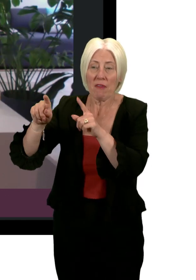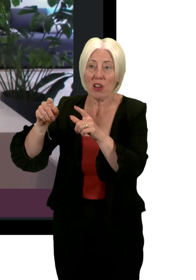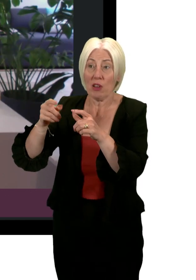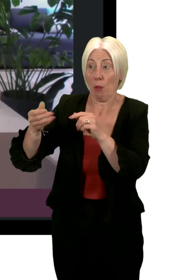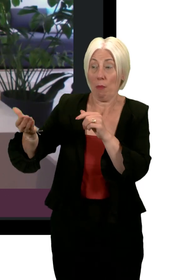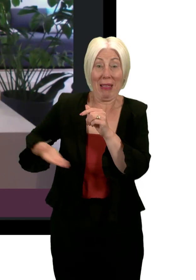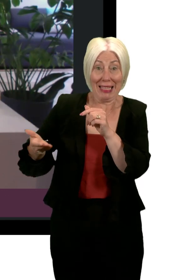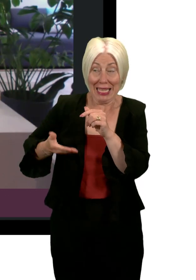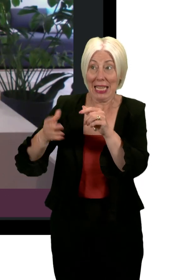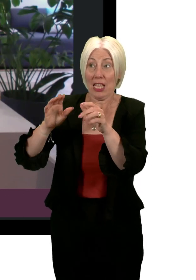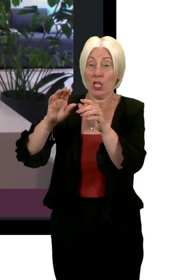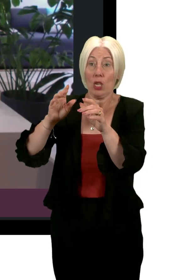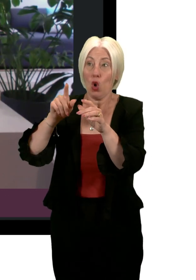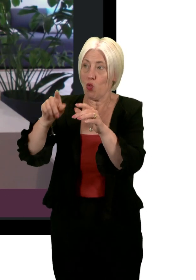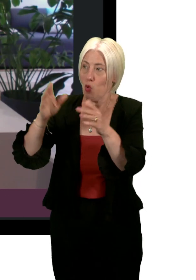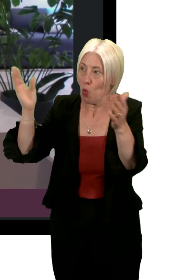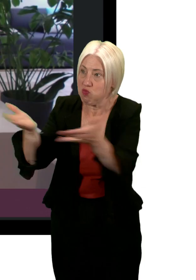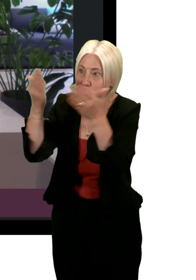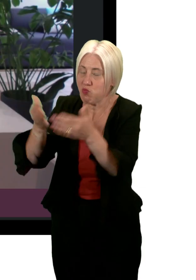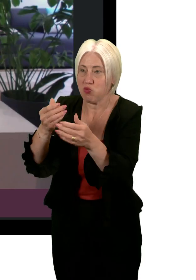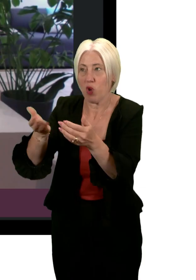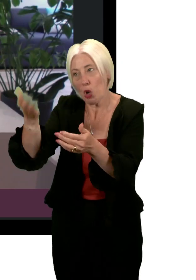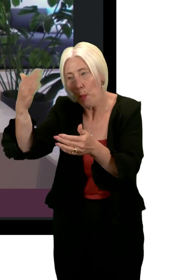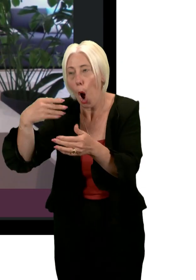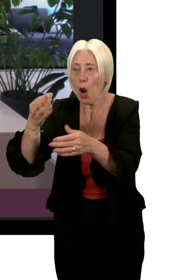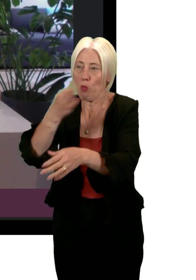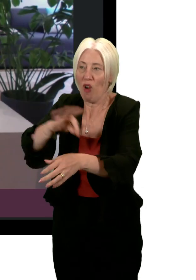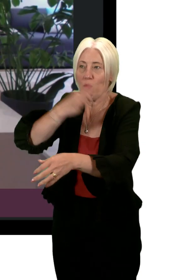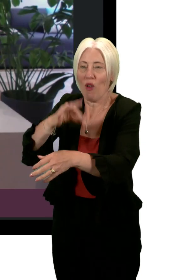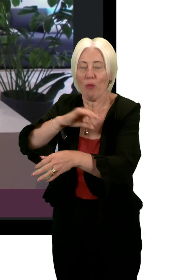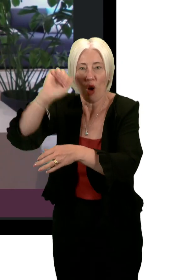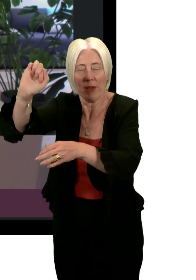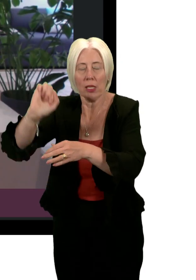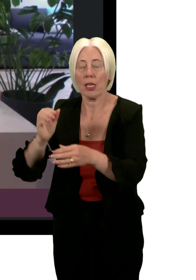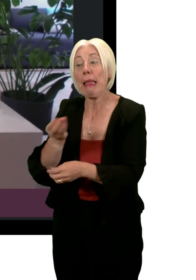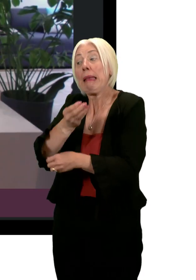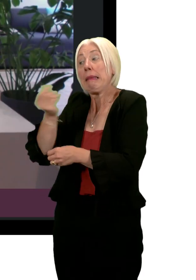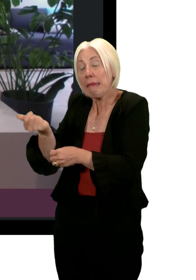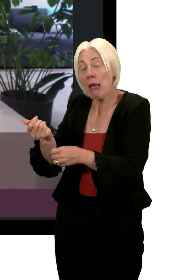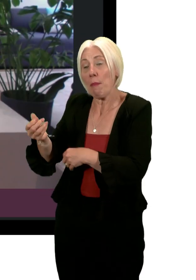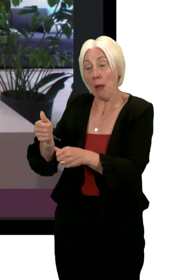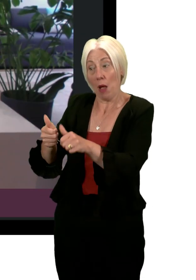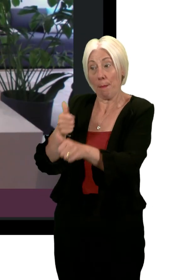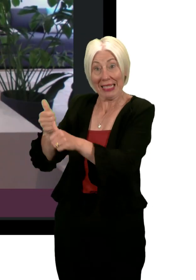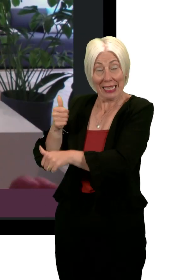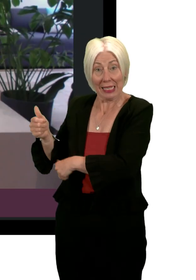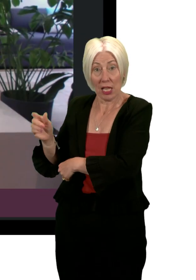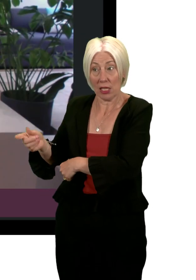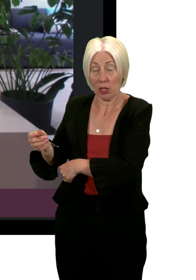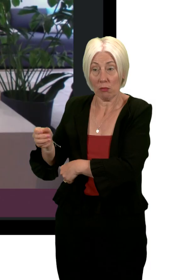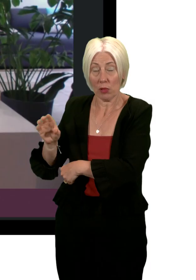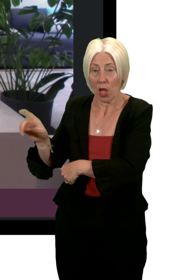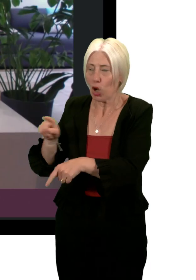ones driving this profit at all costs mentality. Some of the companies are trying within those confines to do the right thing and to balance